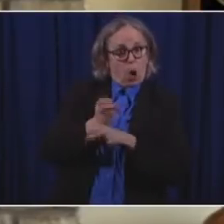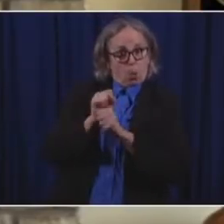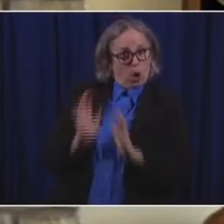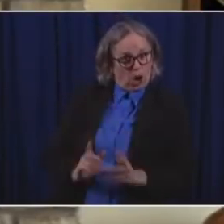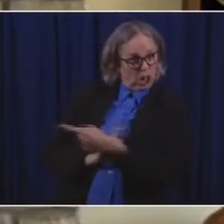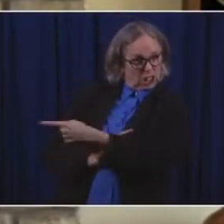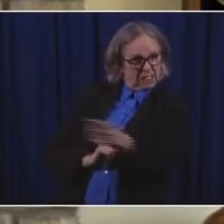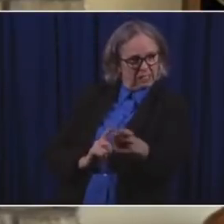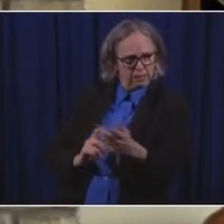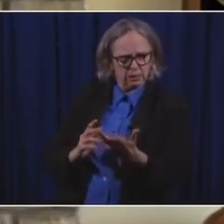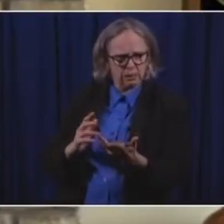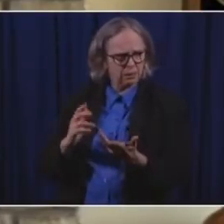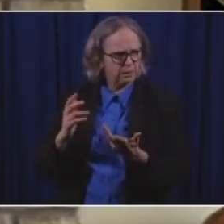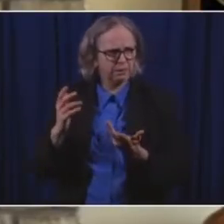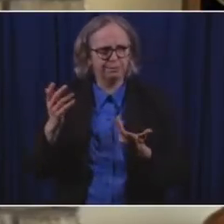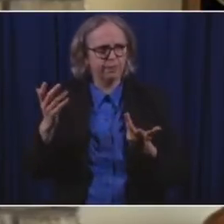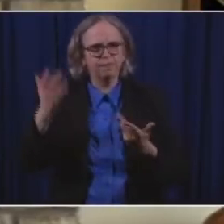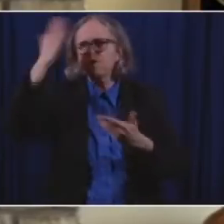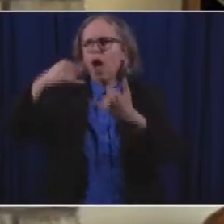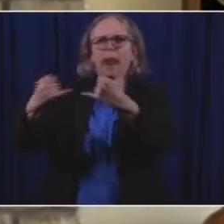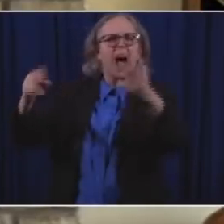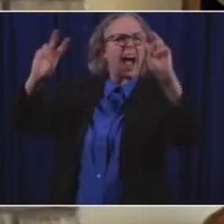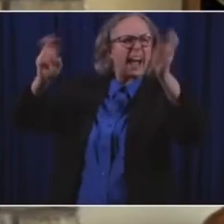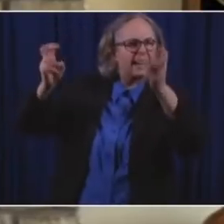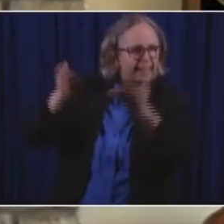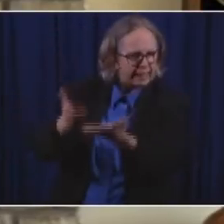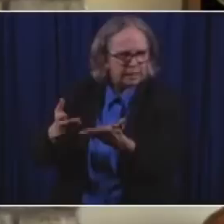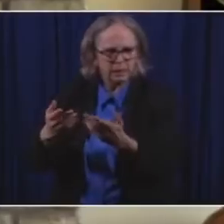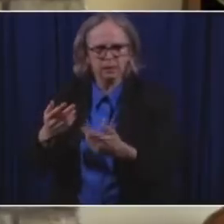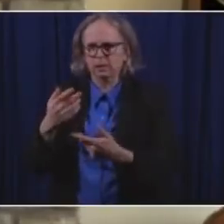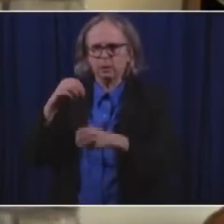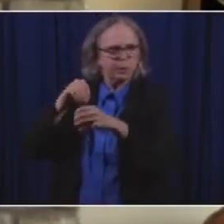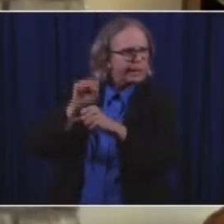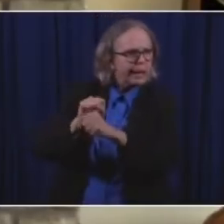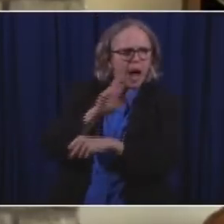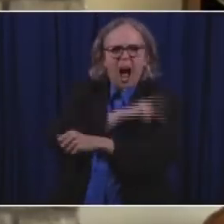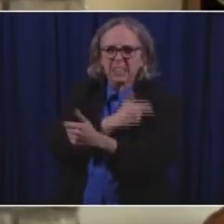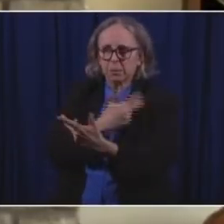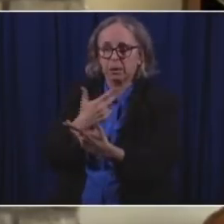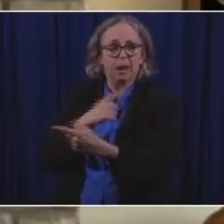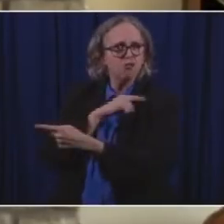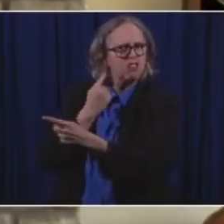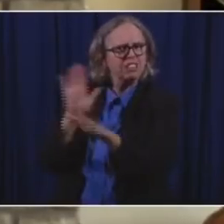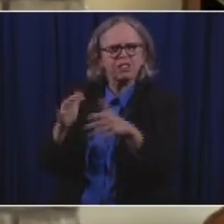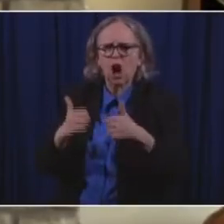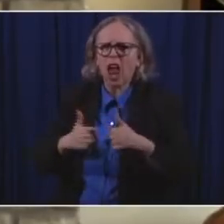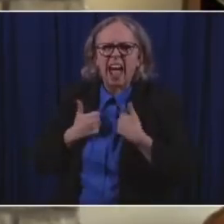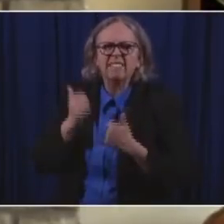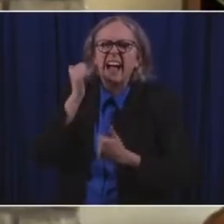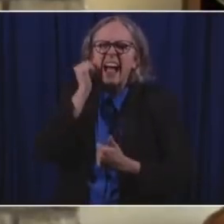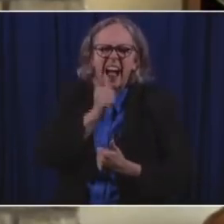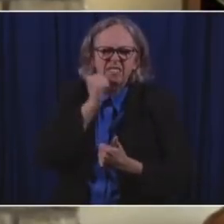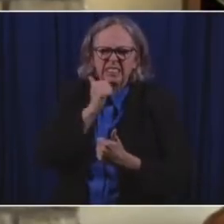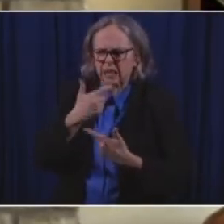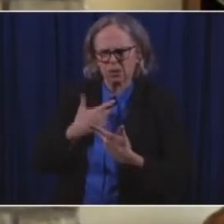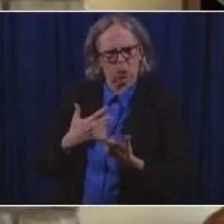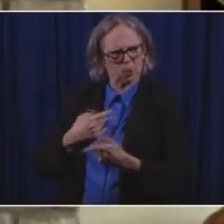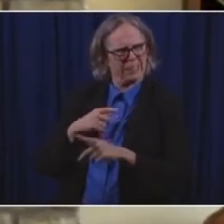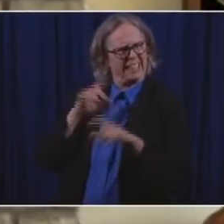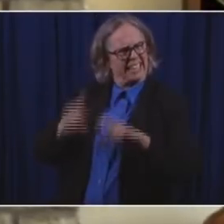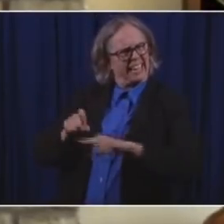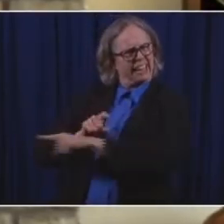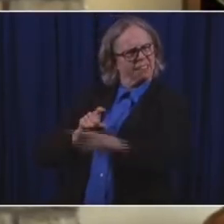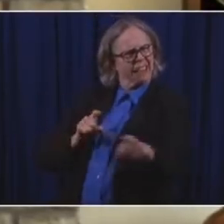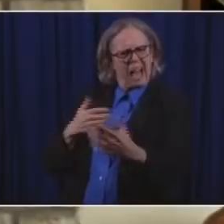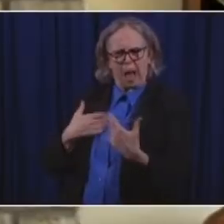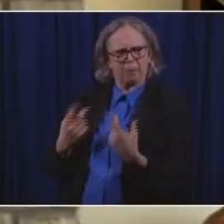those people who are on the front line, risking their lives, and those people who we rely on, not just